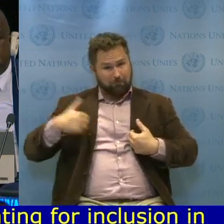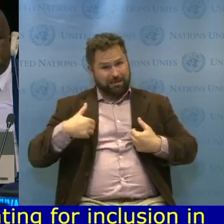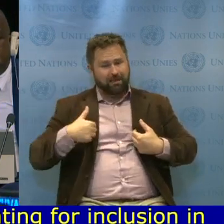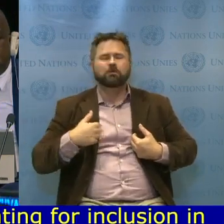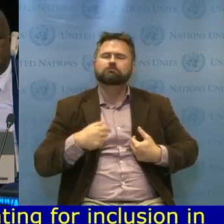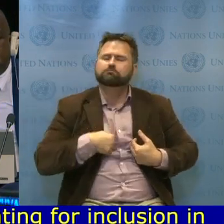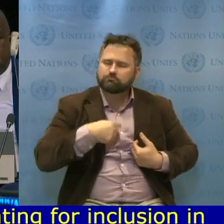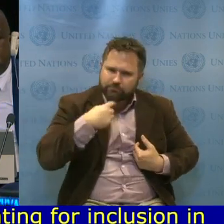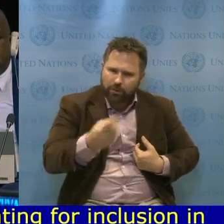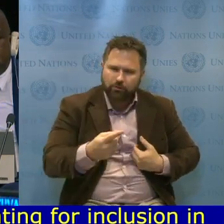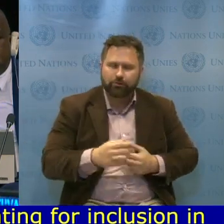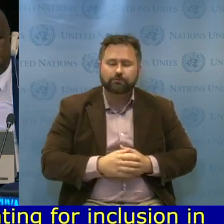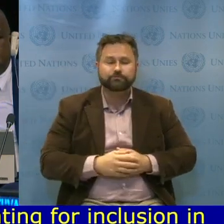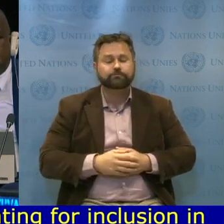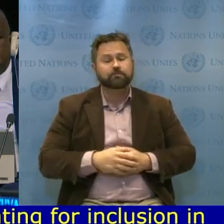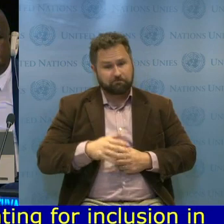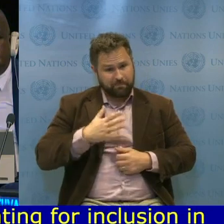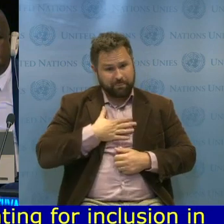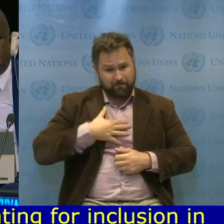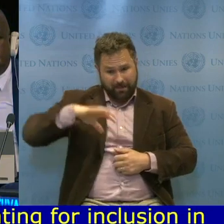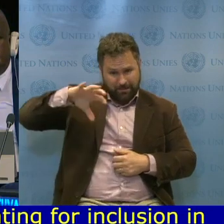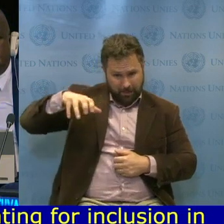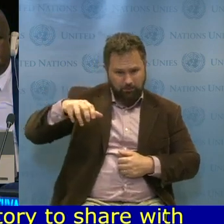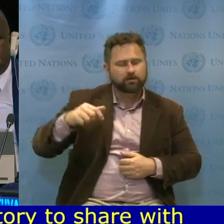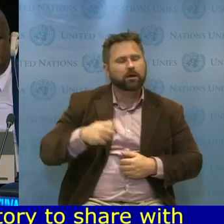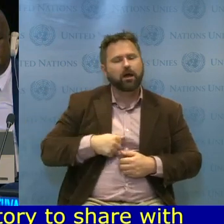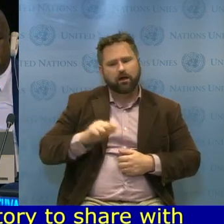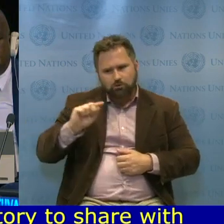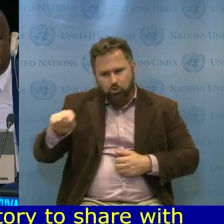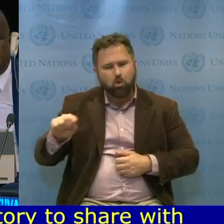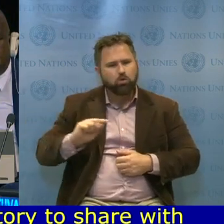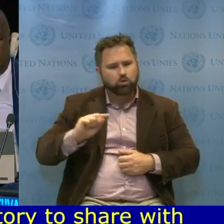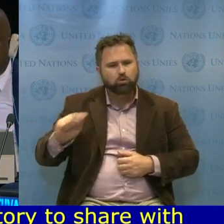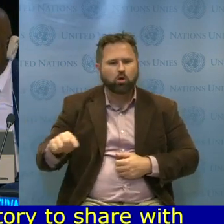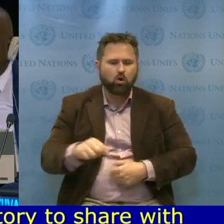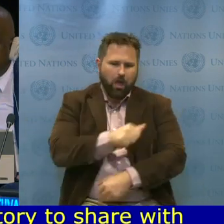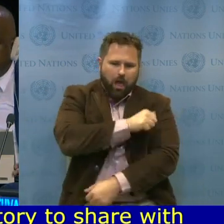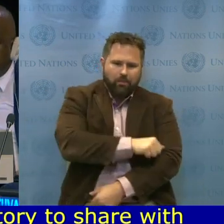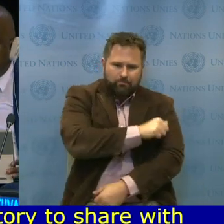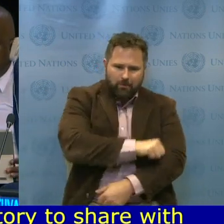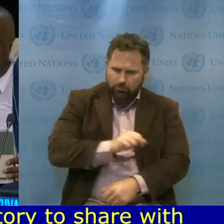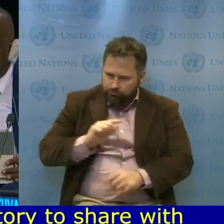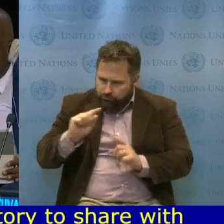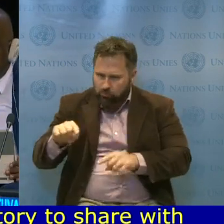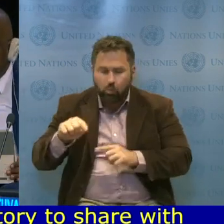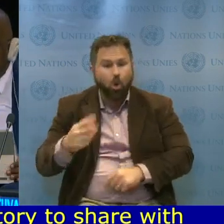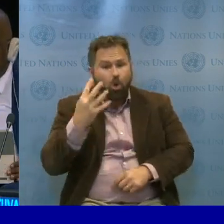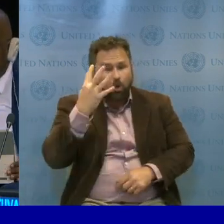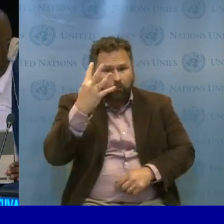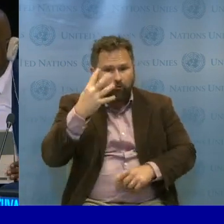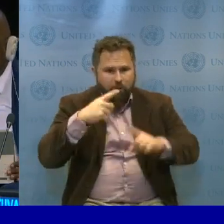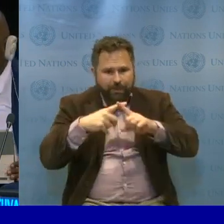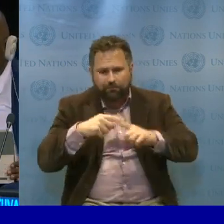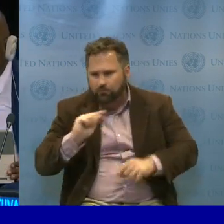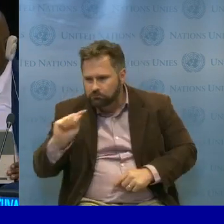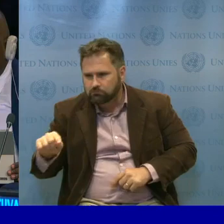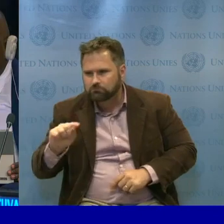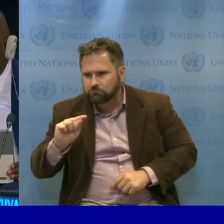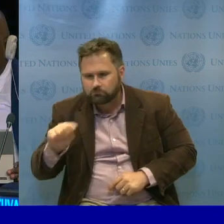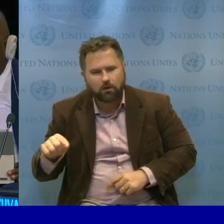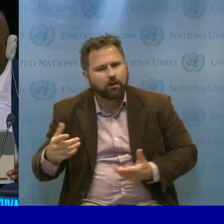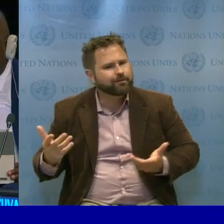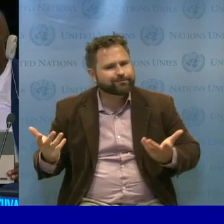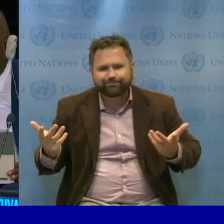In my country, I visited the hospital 4 times, but I couldn't get the treatment that I was looking